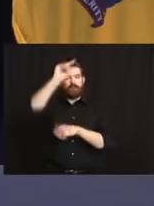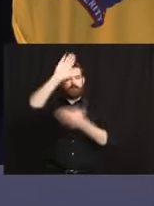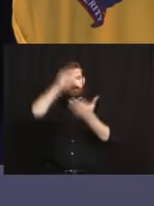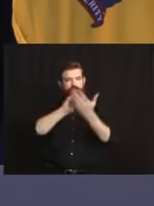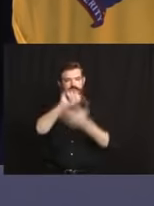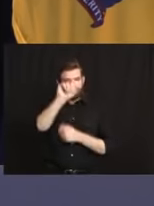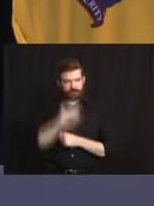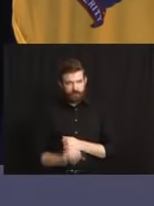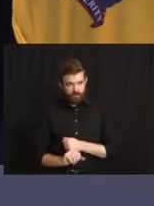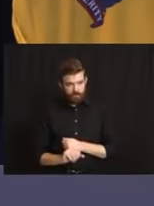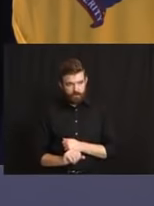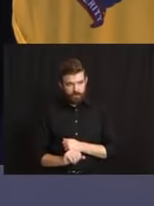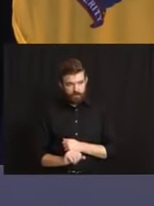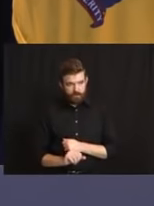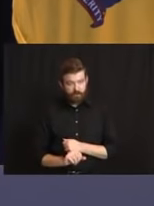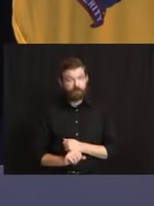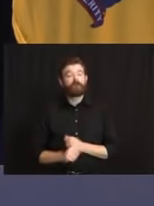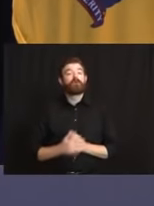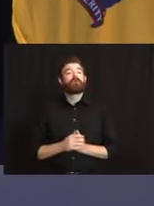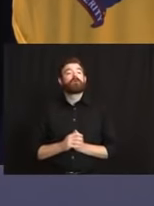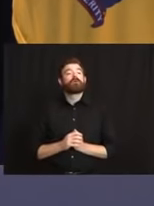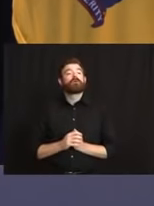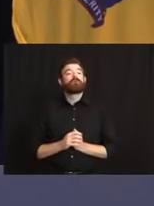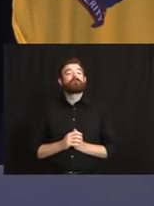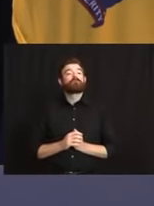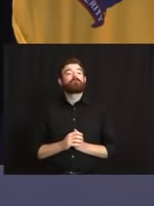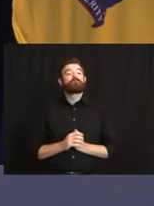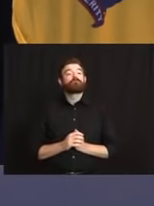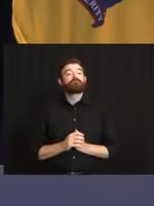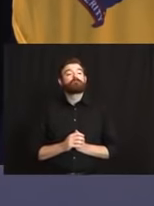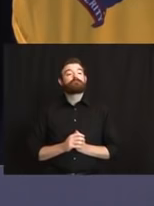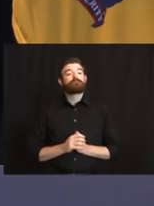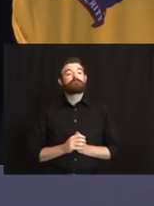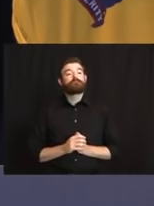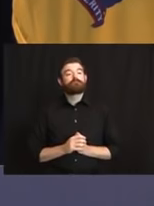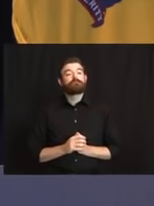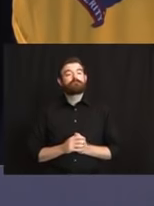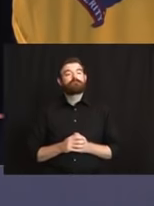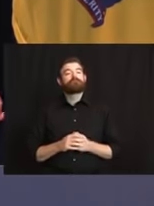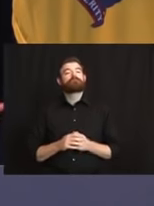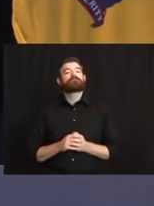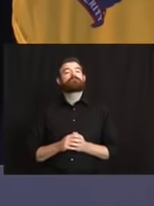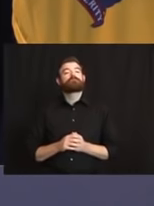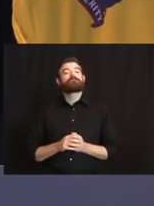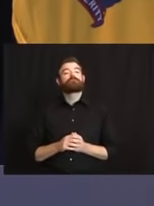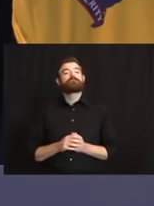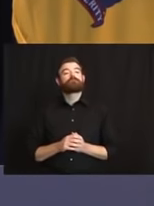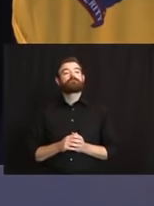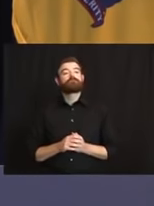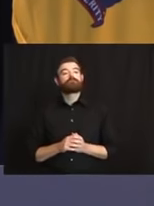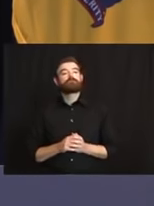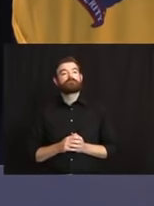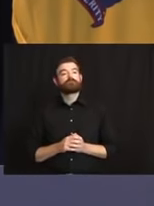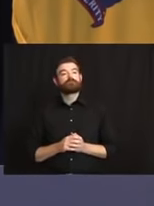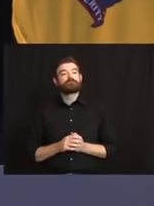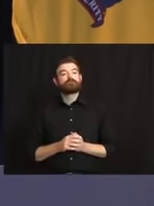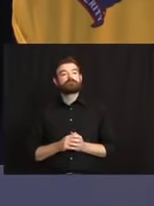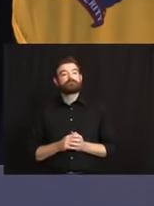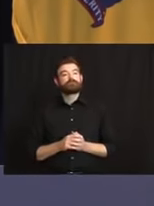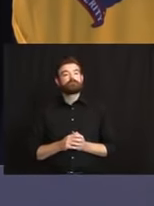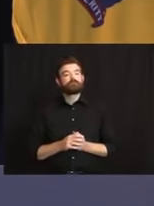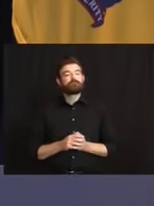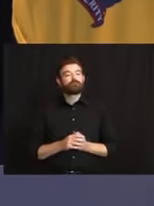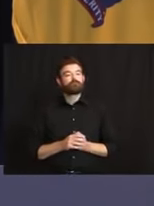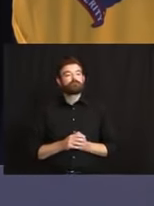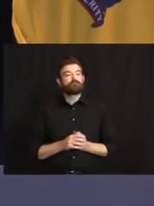in place, but as a healthcare moving folks around as hospitals hit surge capacity. And I think that is